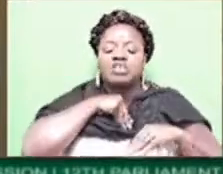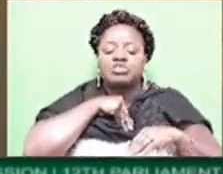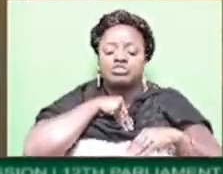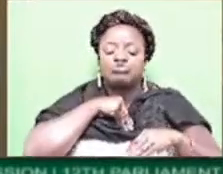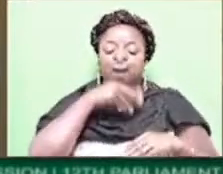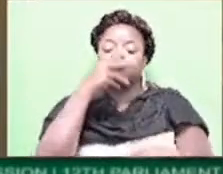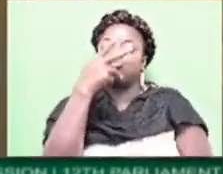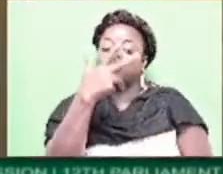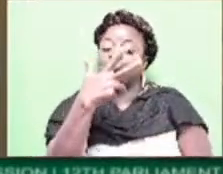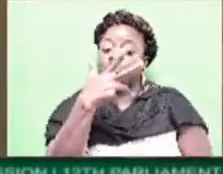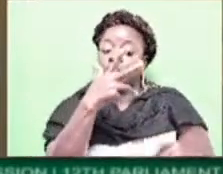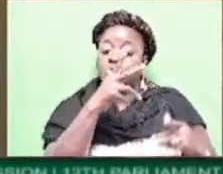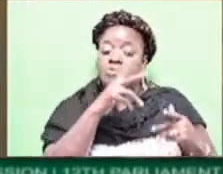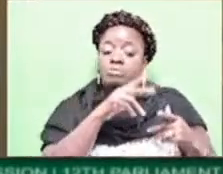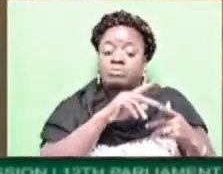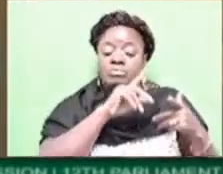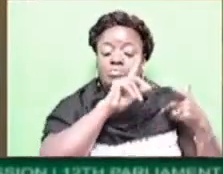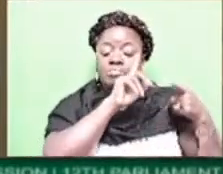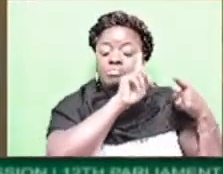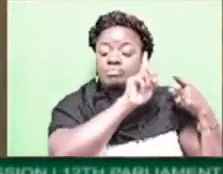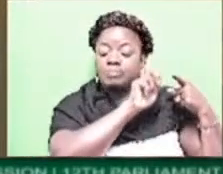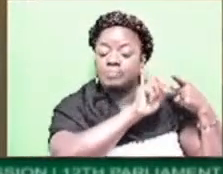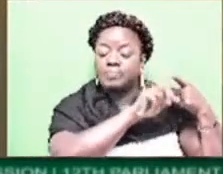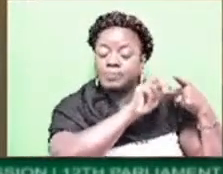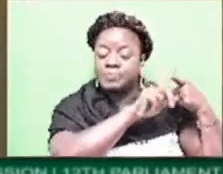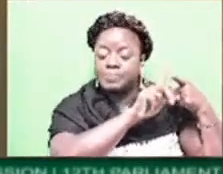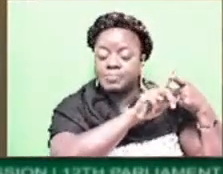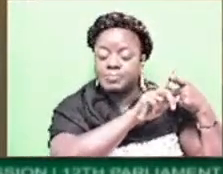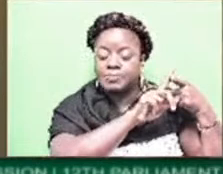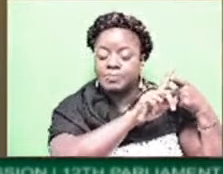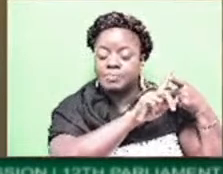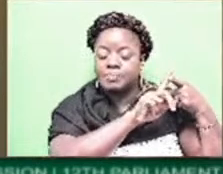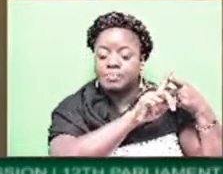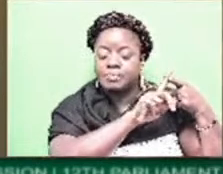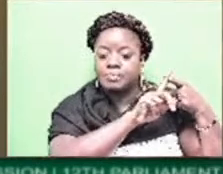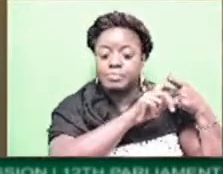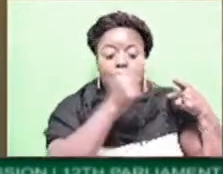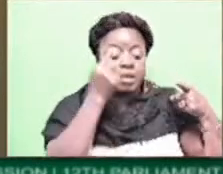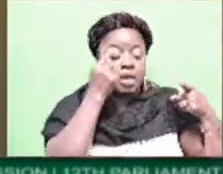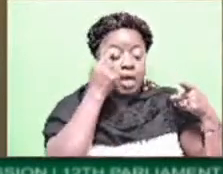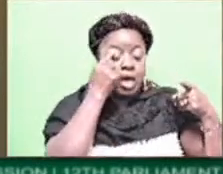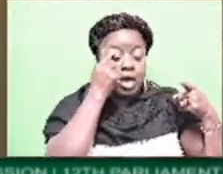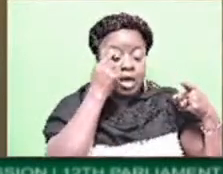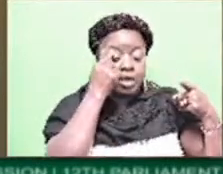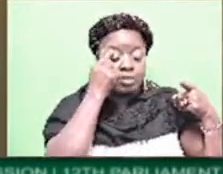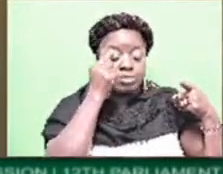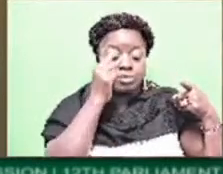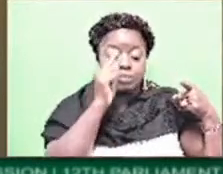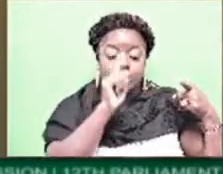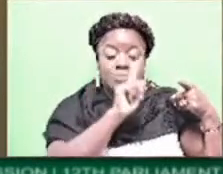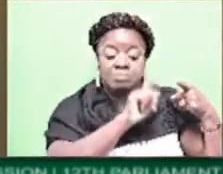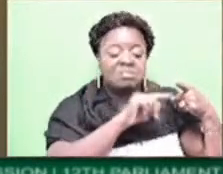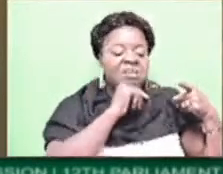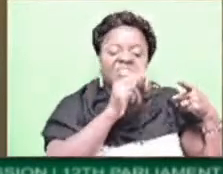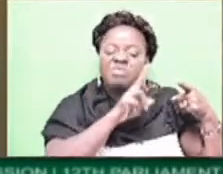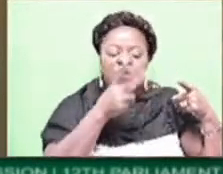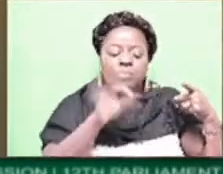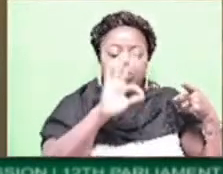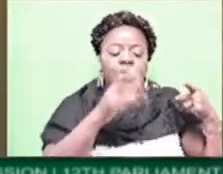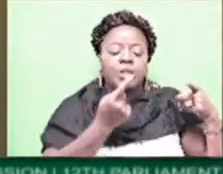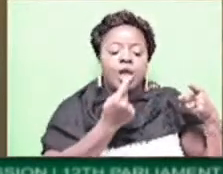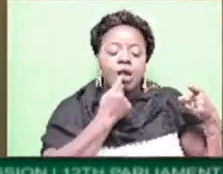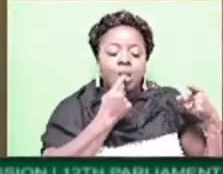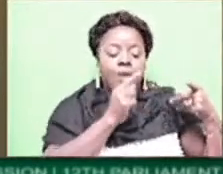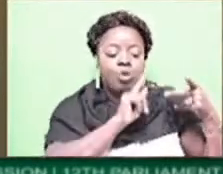in ascending order of importance. The eyes being the least important, the mouth,